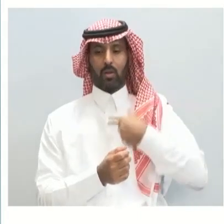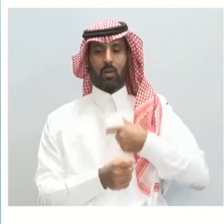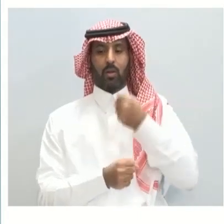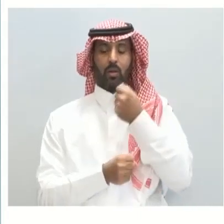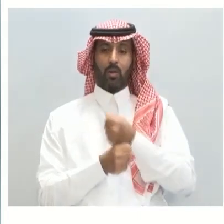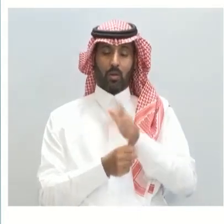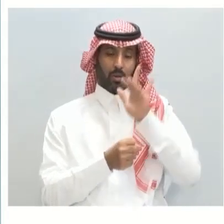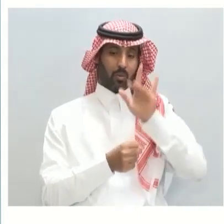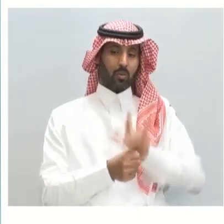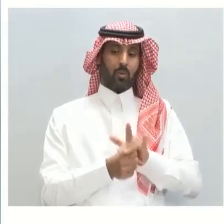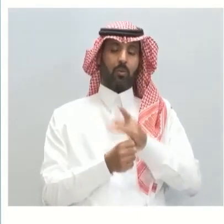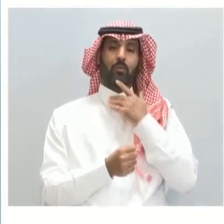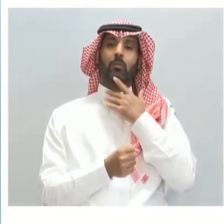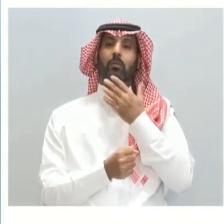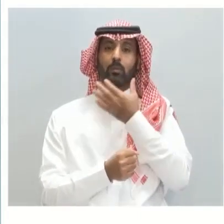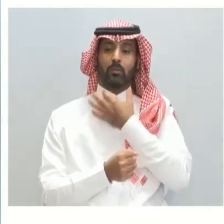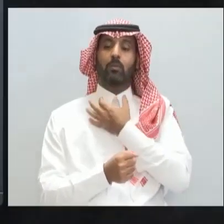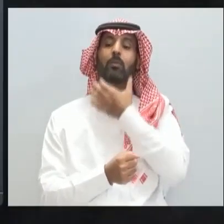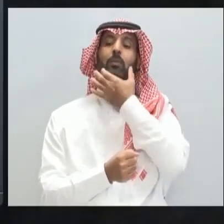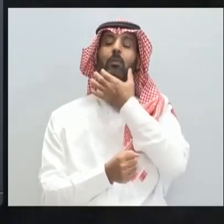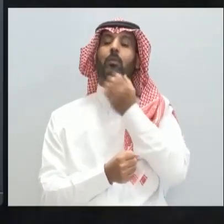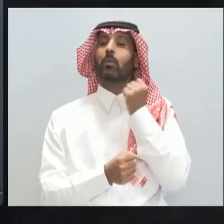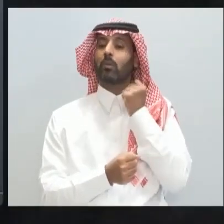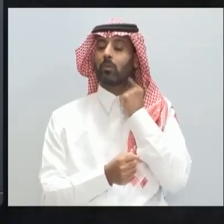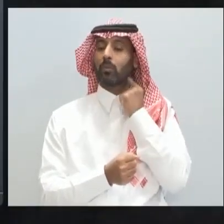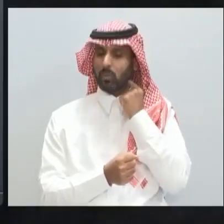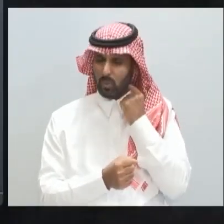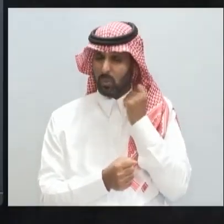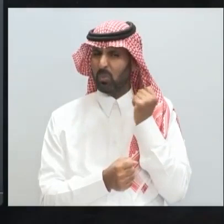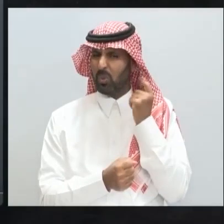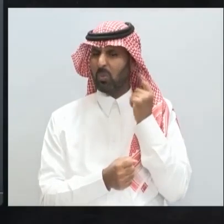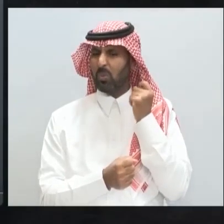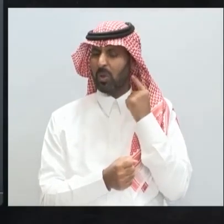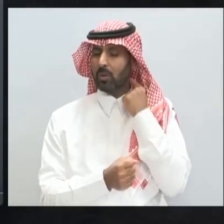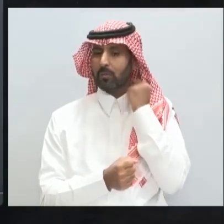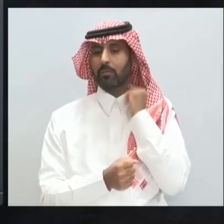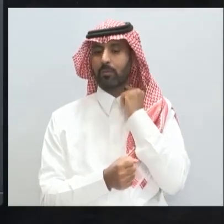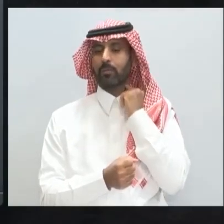the gadget that helps you, your posture, the way you sit, that's connected to your,